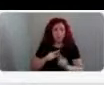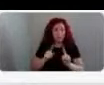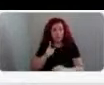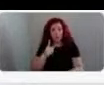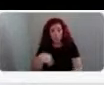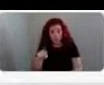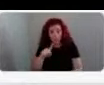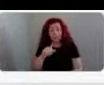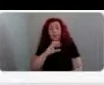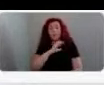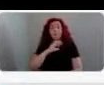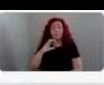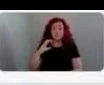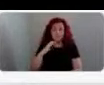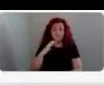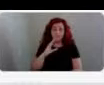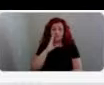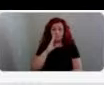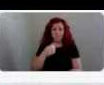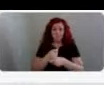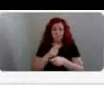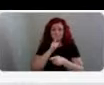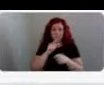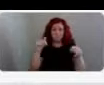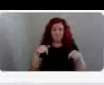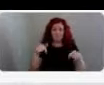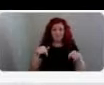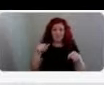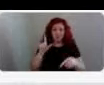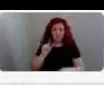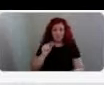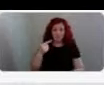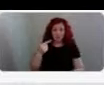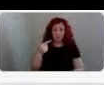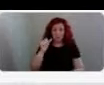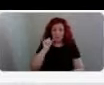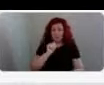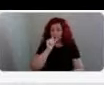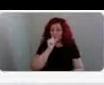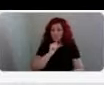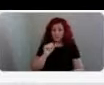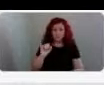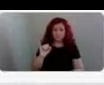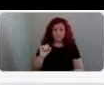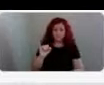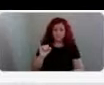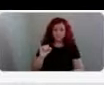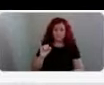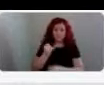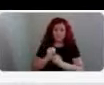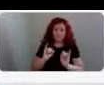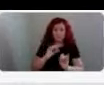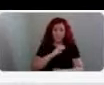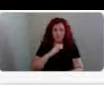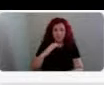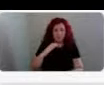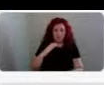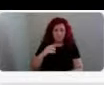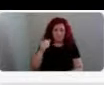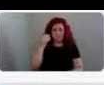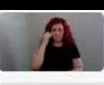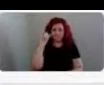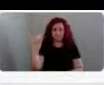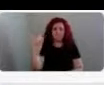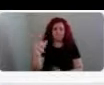the commission will ensure this 2021 arizona independent commission to forever be